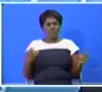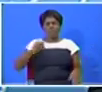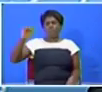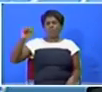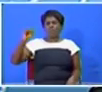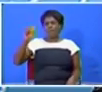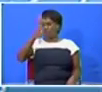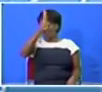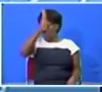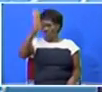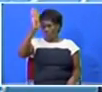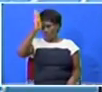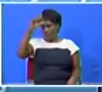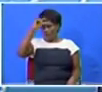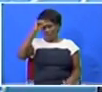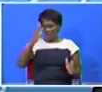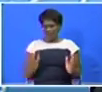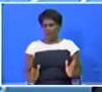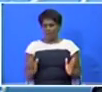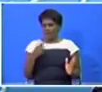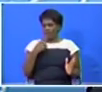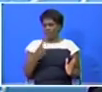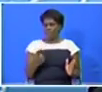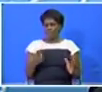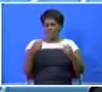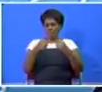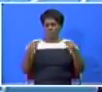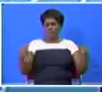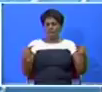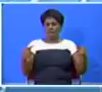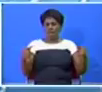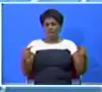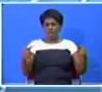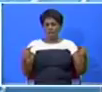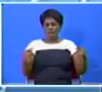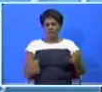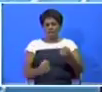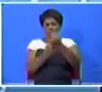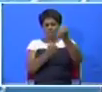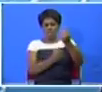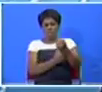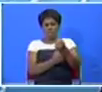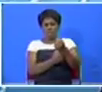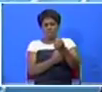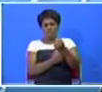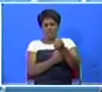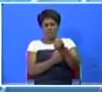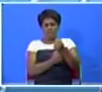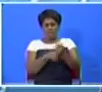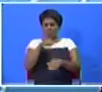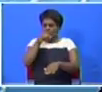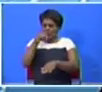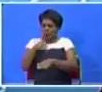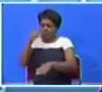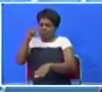politics, and Bungoma Governor Ken Lusaka now claims that his competitor, Wycliffe Wangamati, supporters unleashed a swarm of bees on his